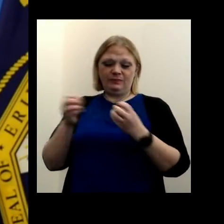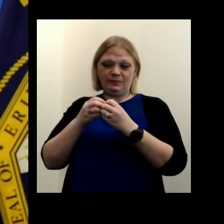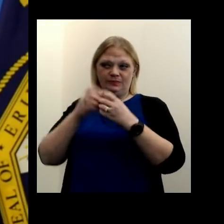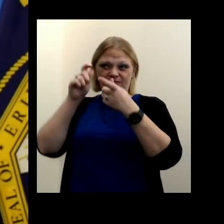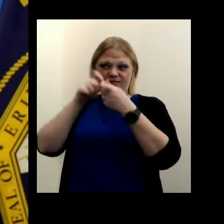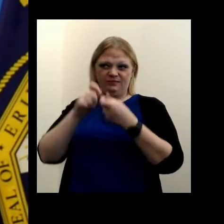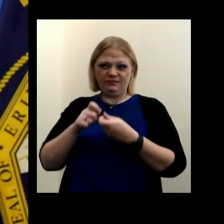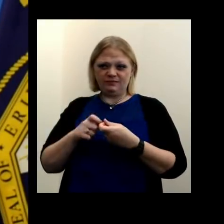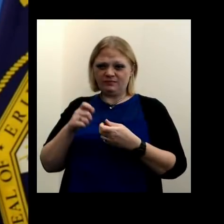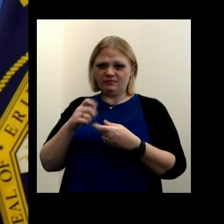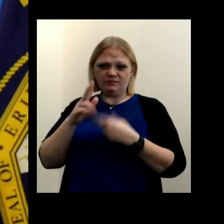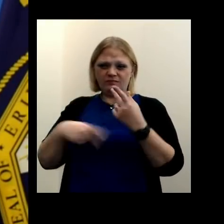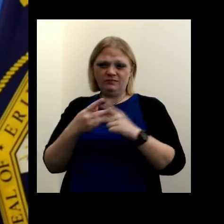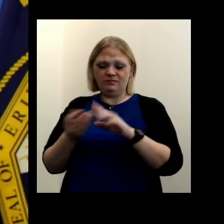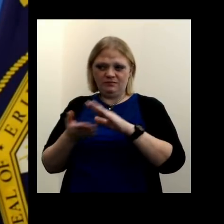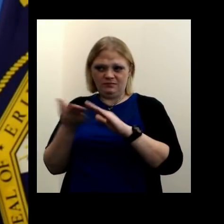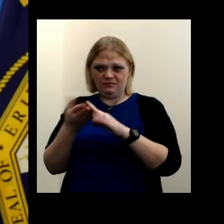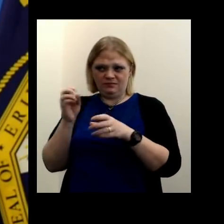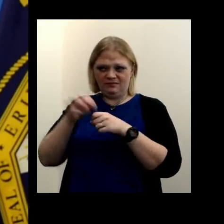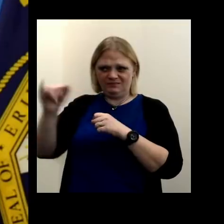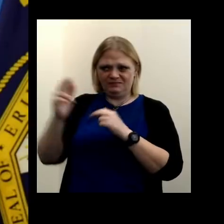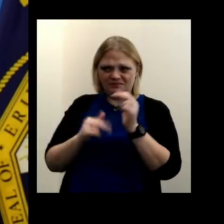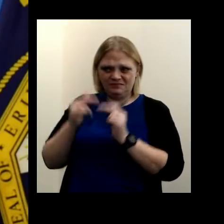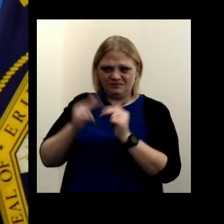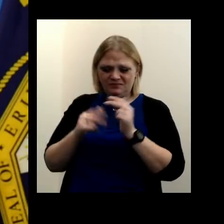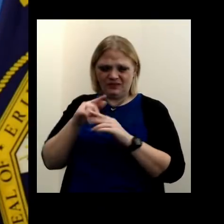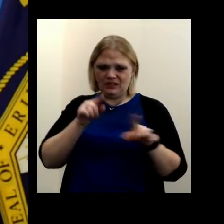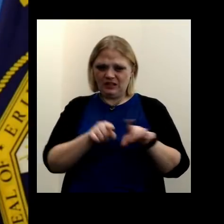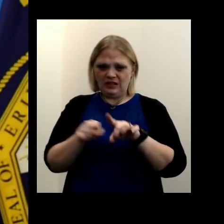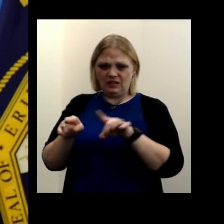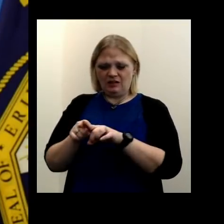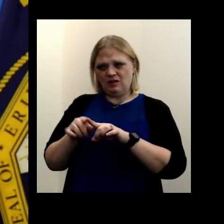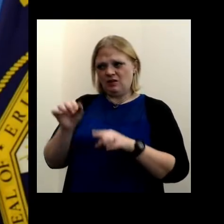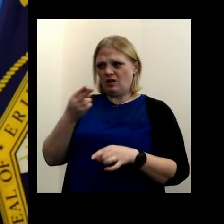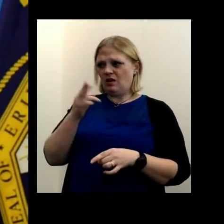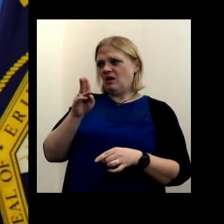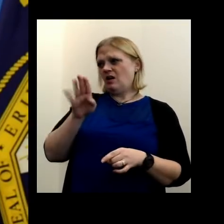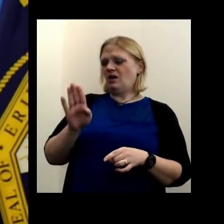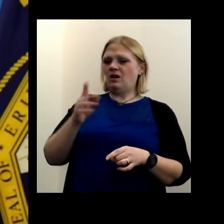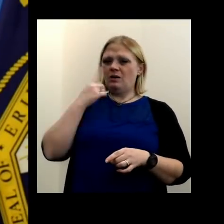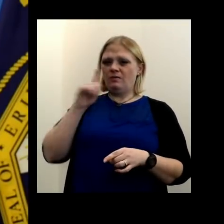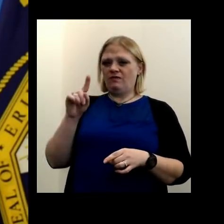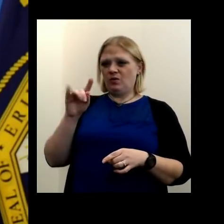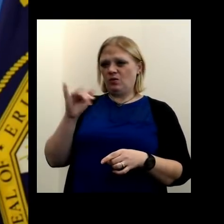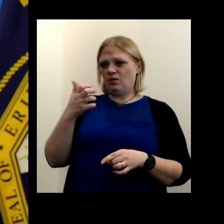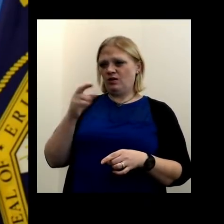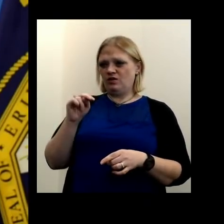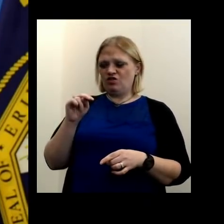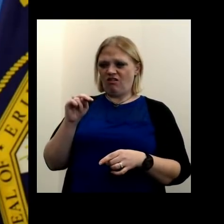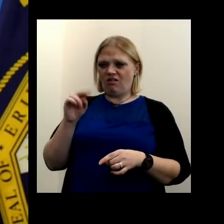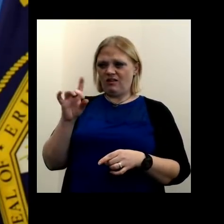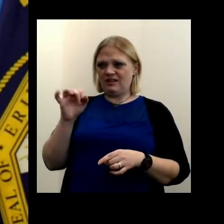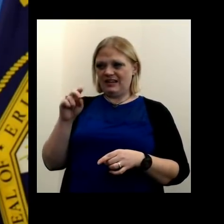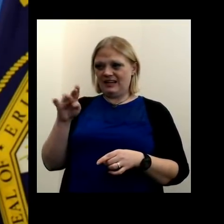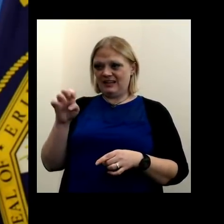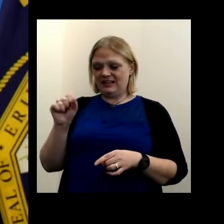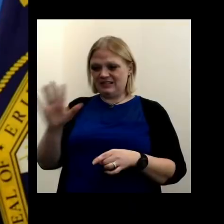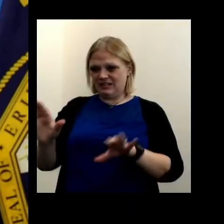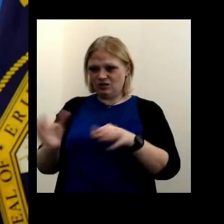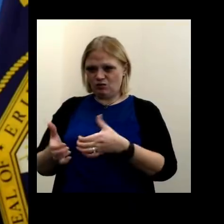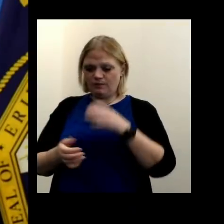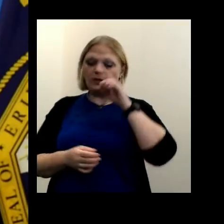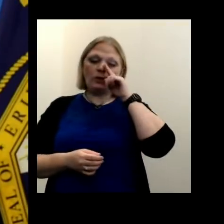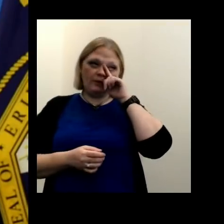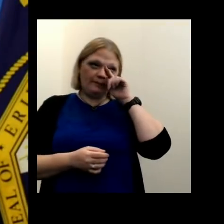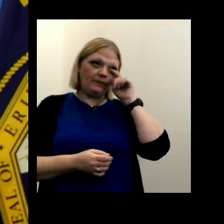as to what sort of operations will be going in there, and will that also be kind of the hub for Jonathan Dandies and his task force?